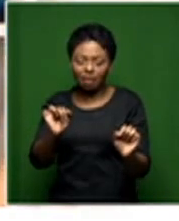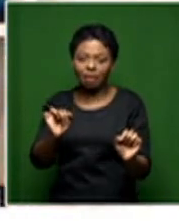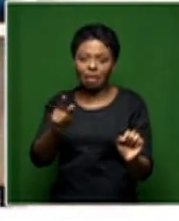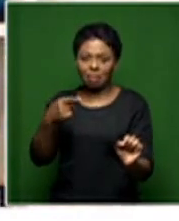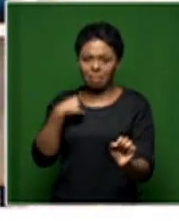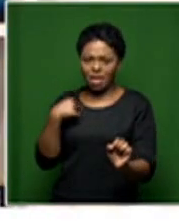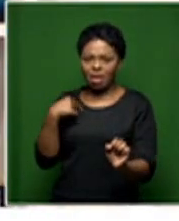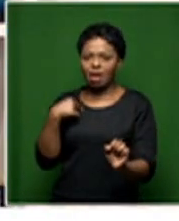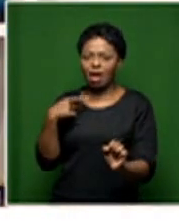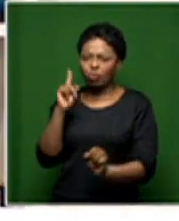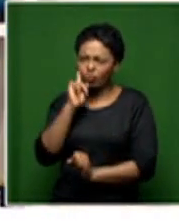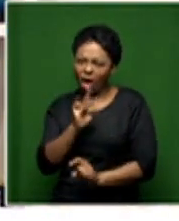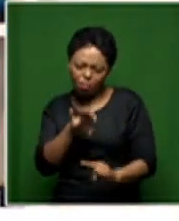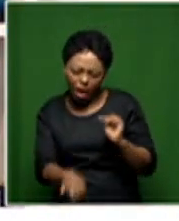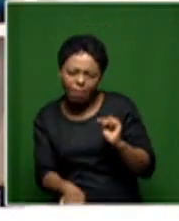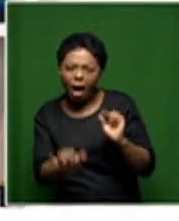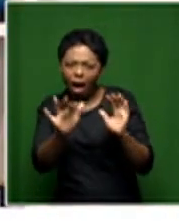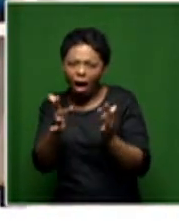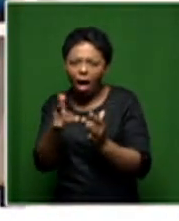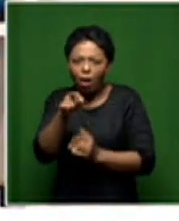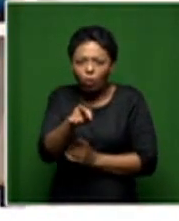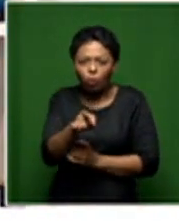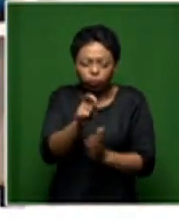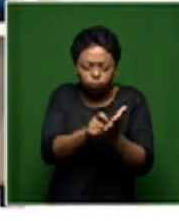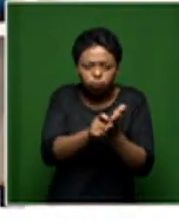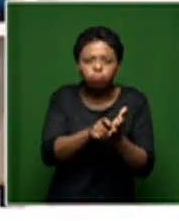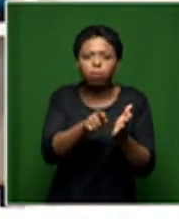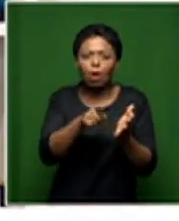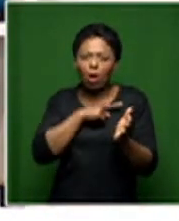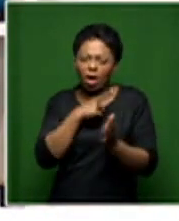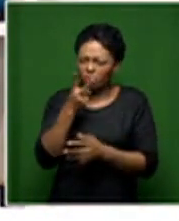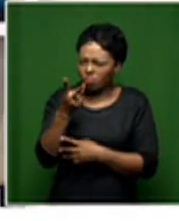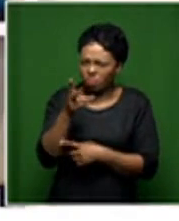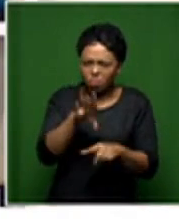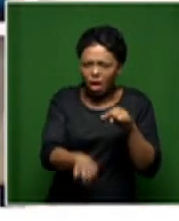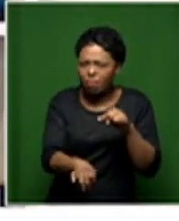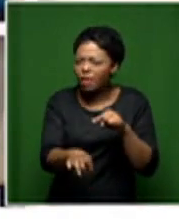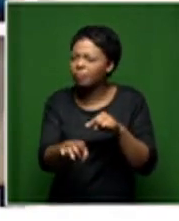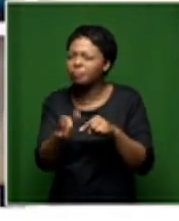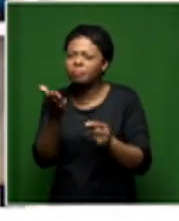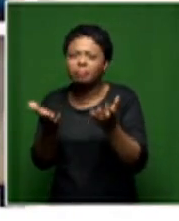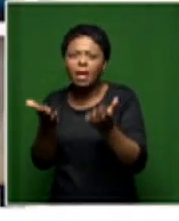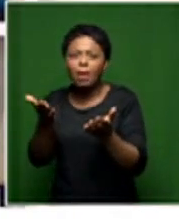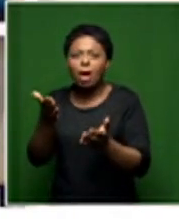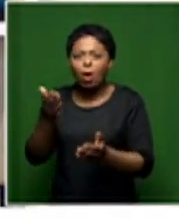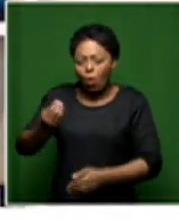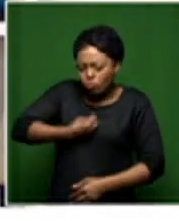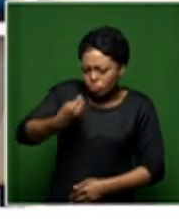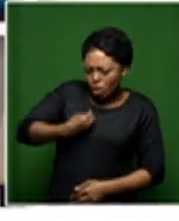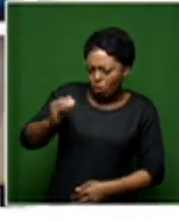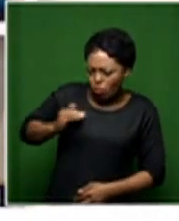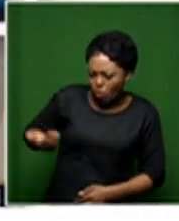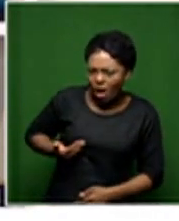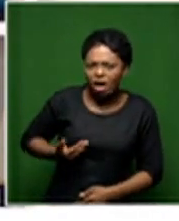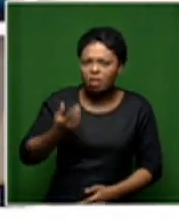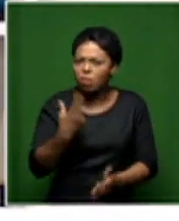was like trying to find the needle in the haystack, to see what were the real reasons why young women were disappearing,